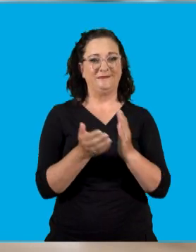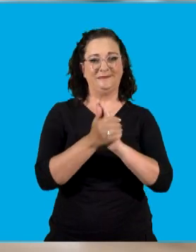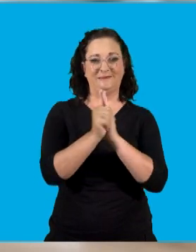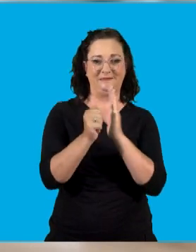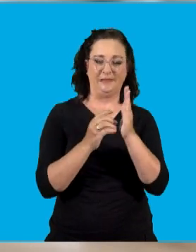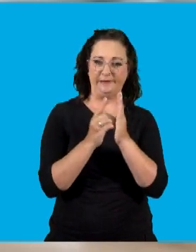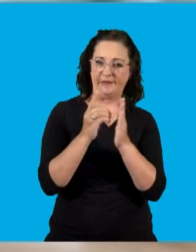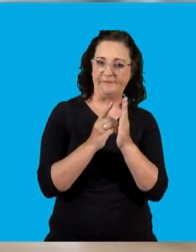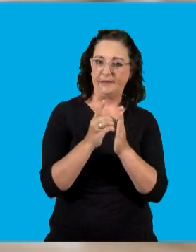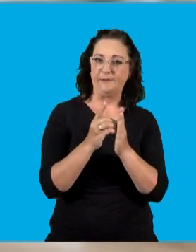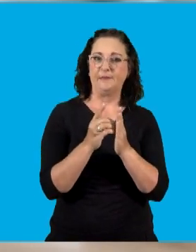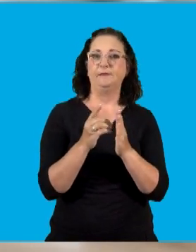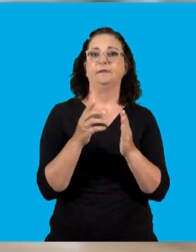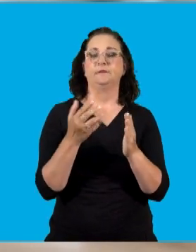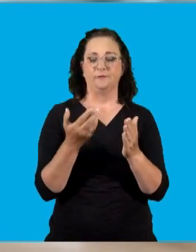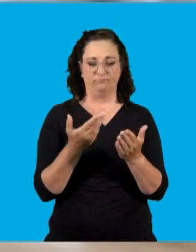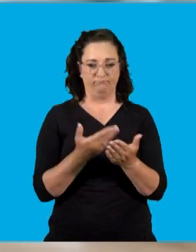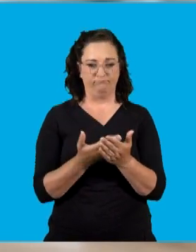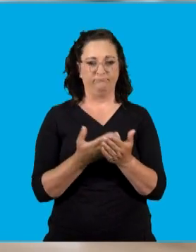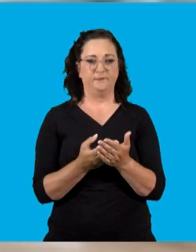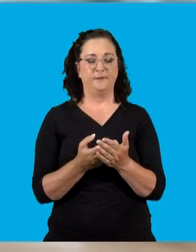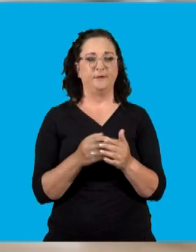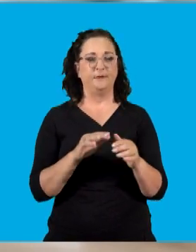programs through giving out of